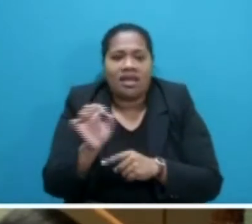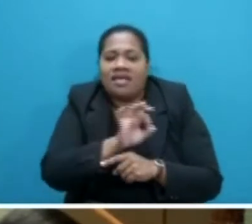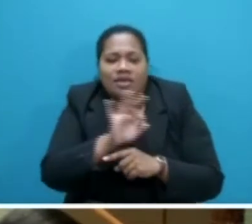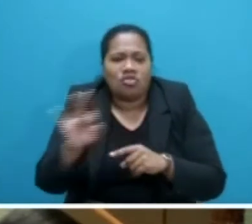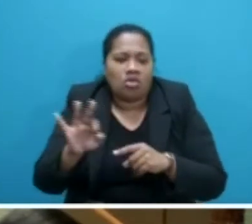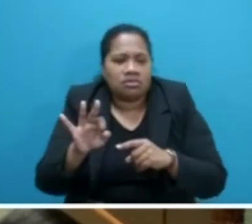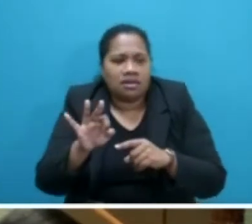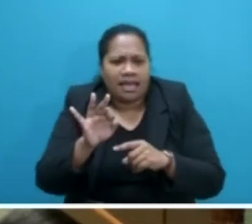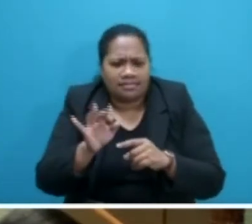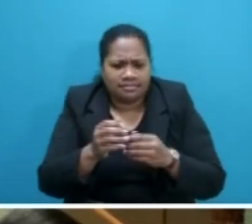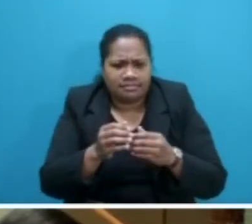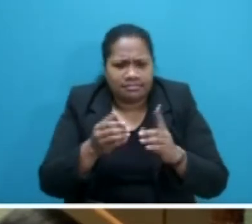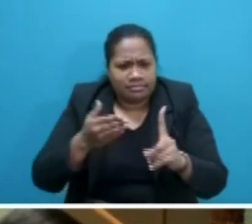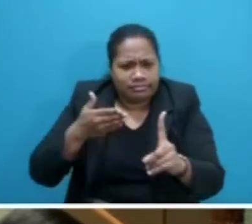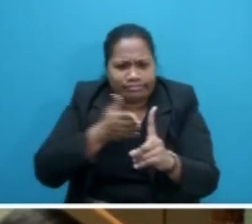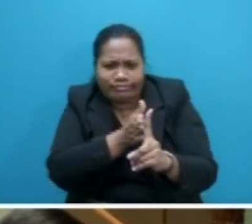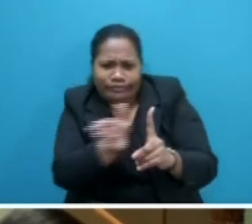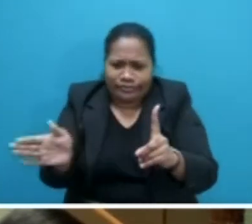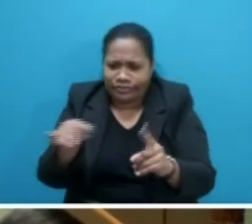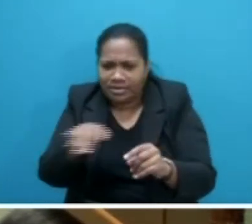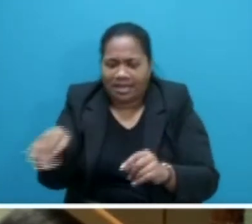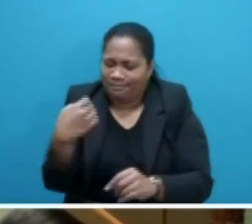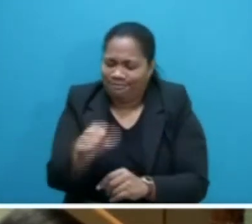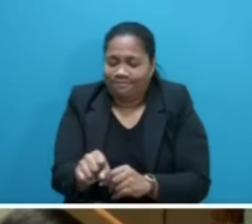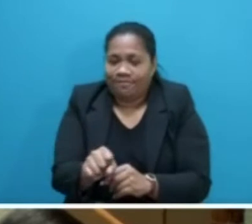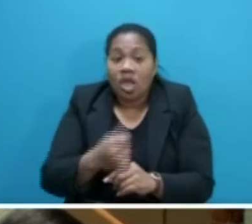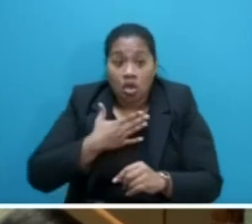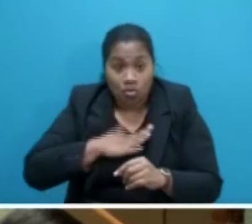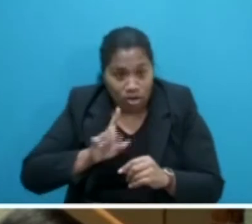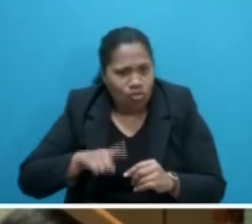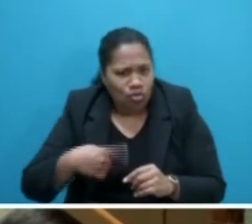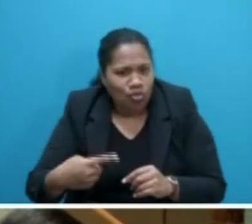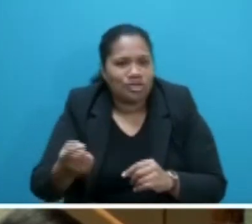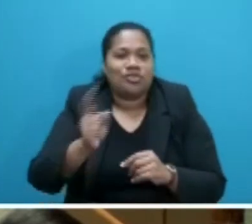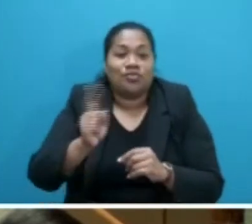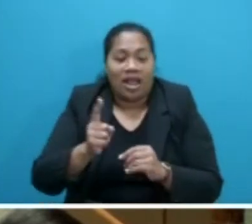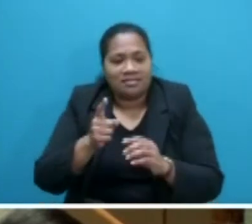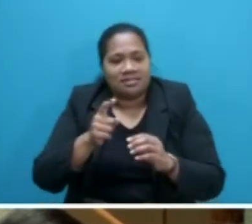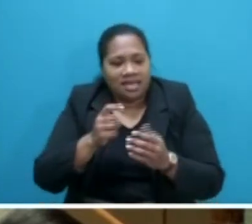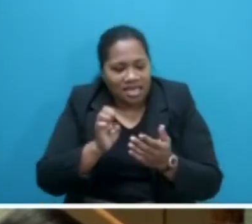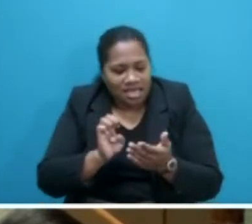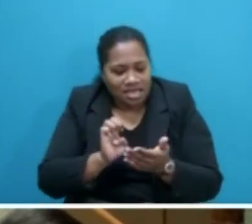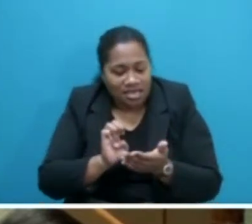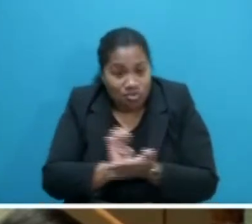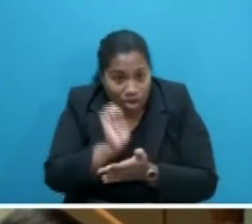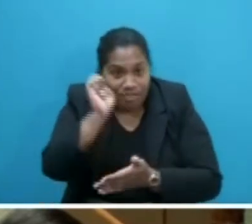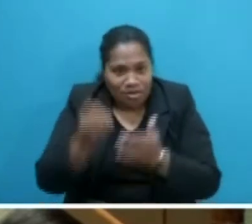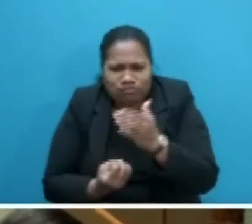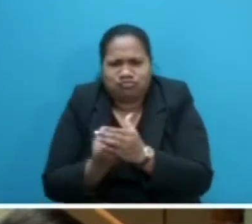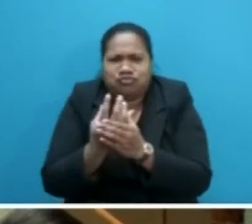them. And Honorable Speaker, they want to keep our economy growing and to see their share of